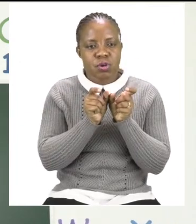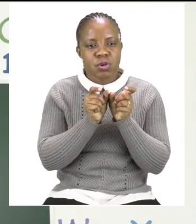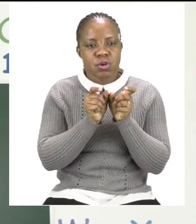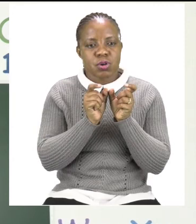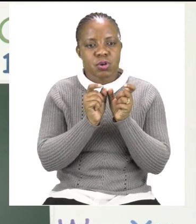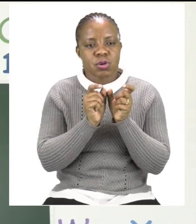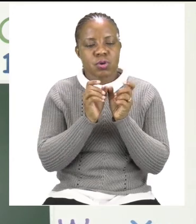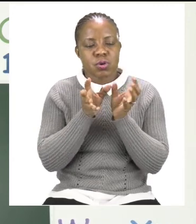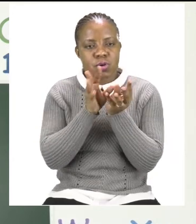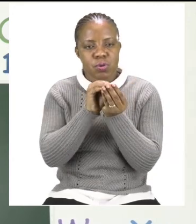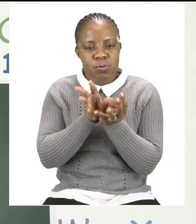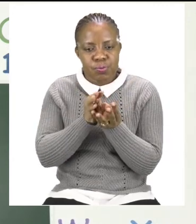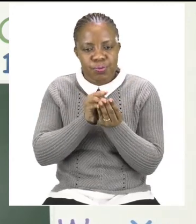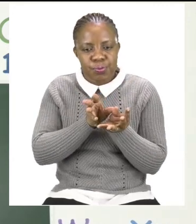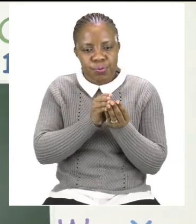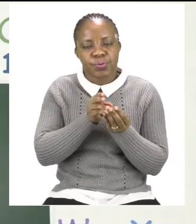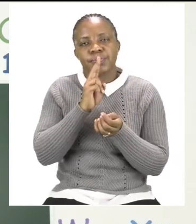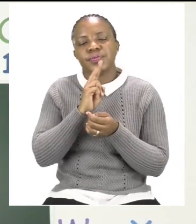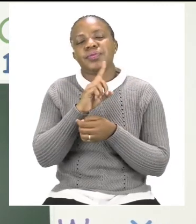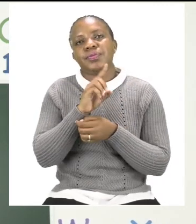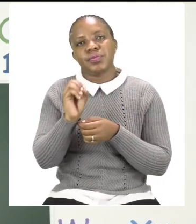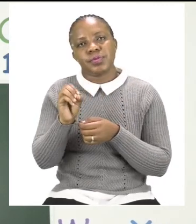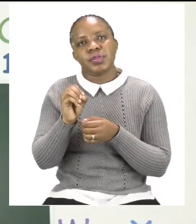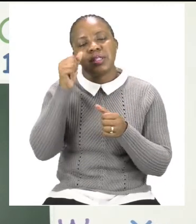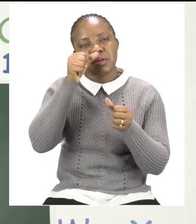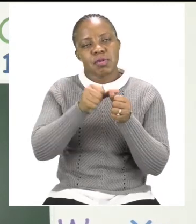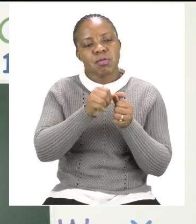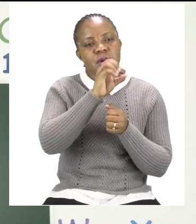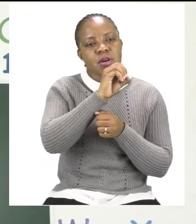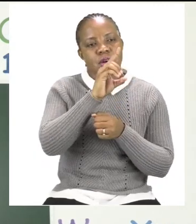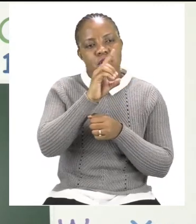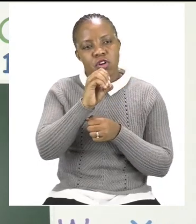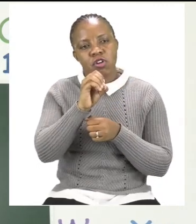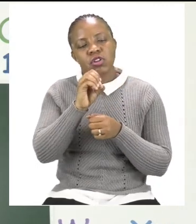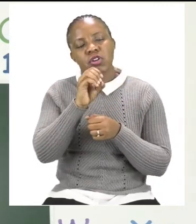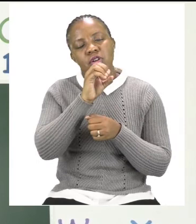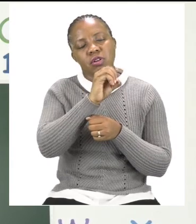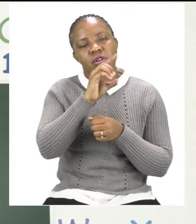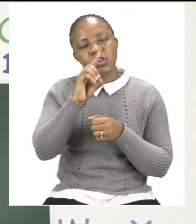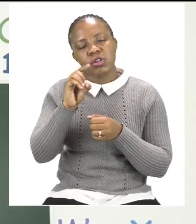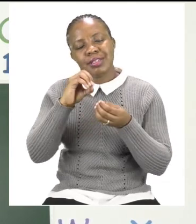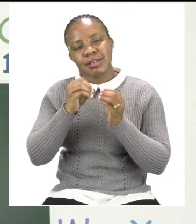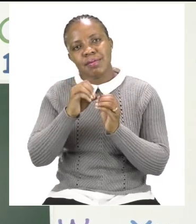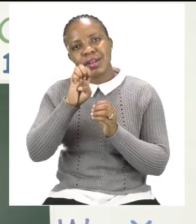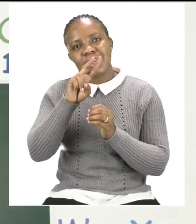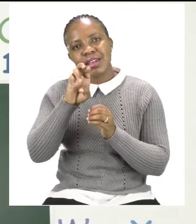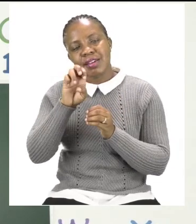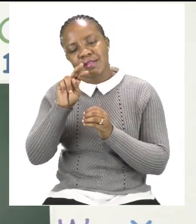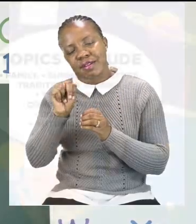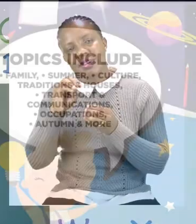the odd numbers and the even numbers as well. And I will see you just now after our